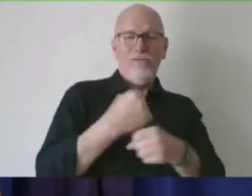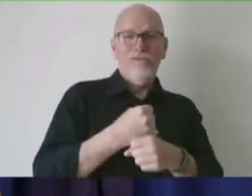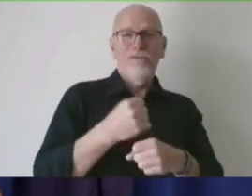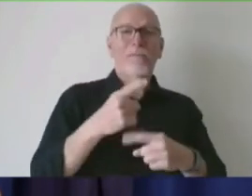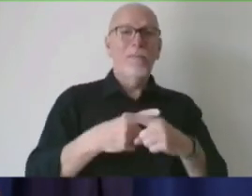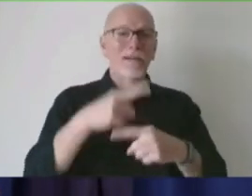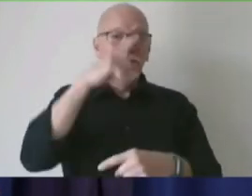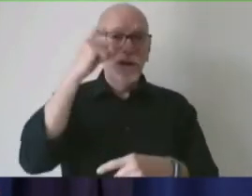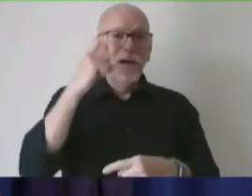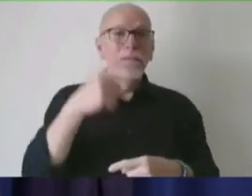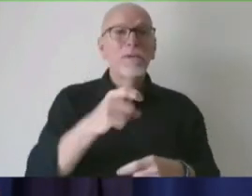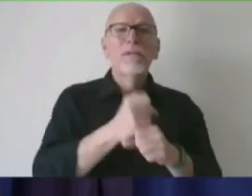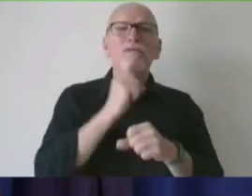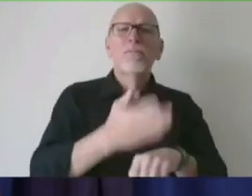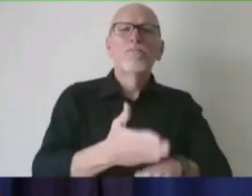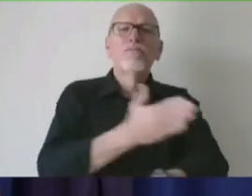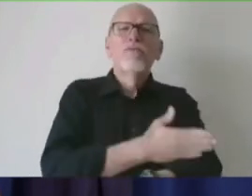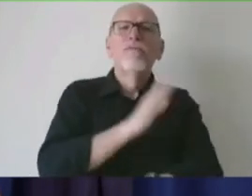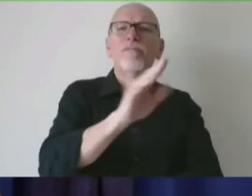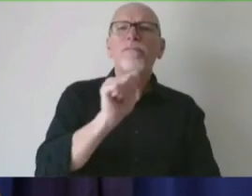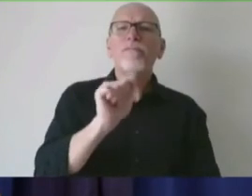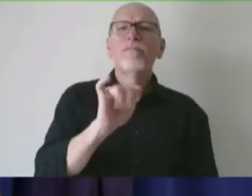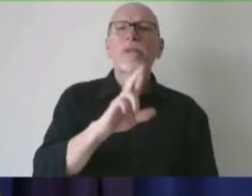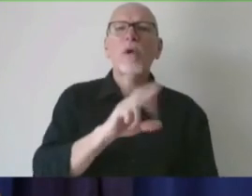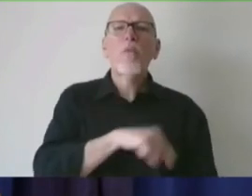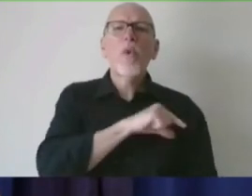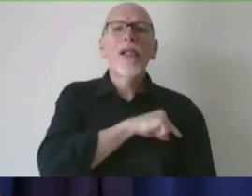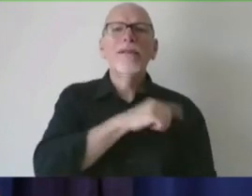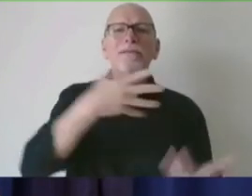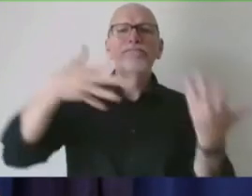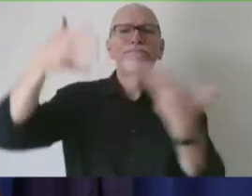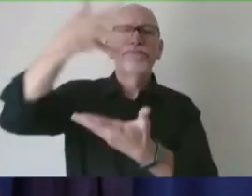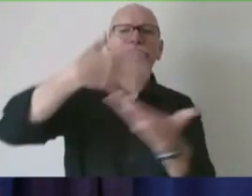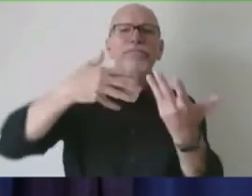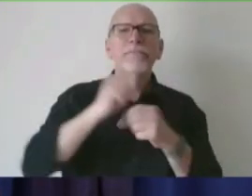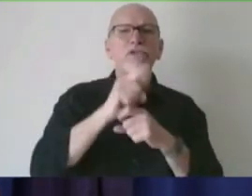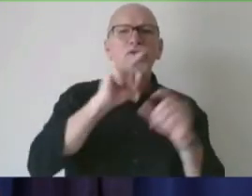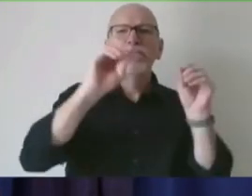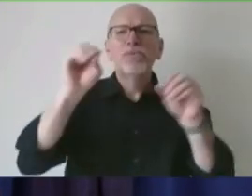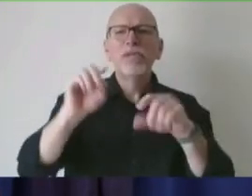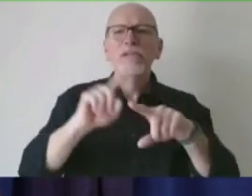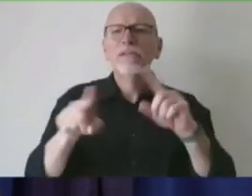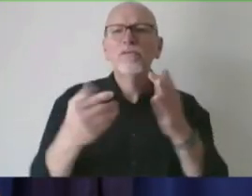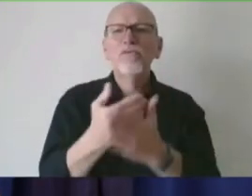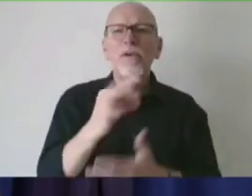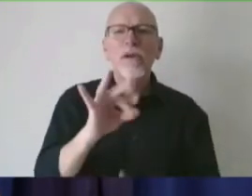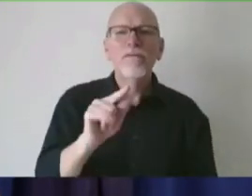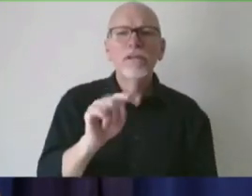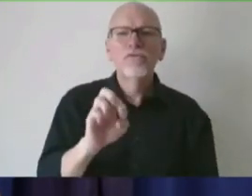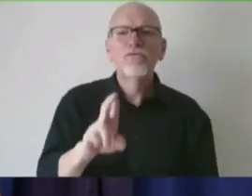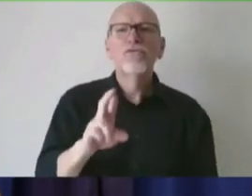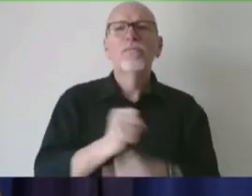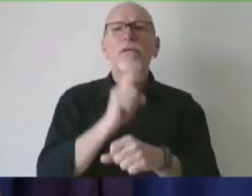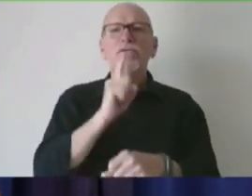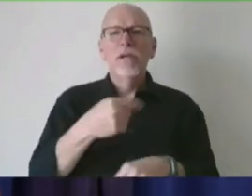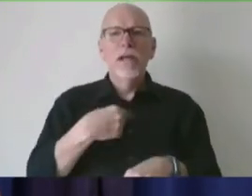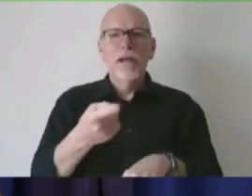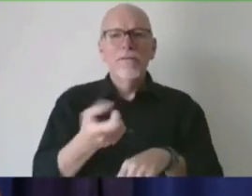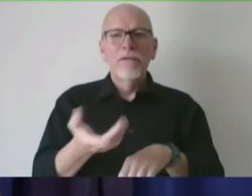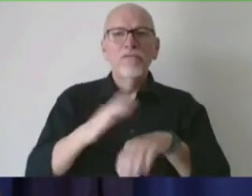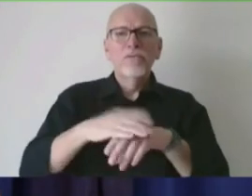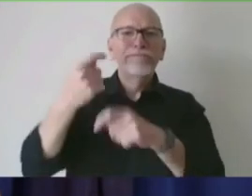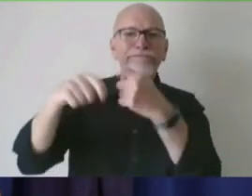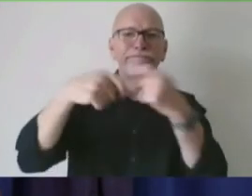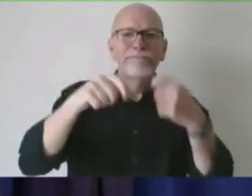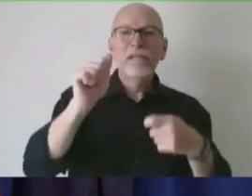summertime about improving their air quality, putting in different filters, making sure that they had an increased turnover of air